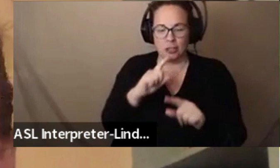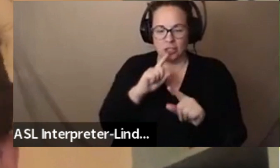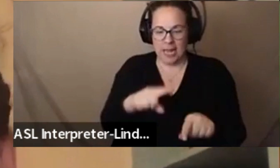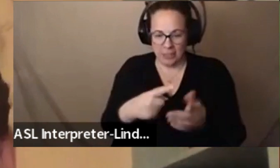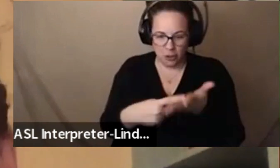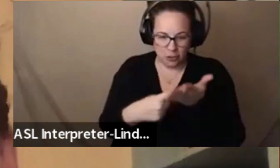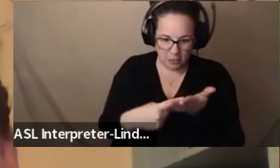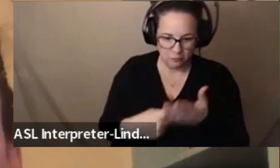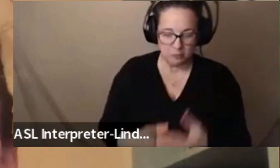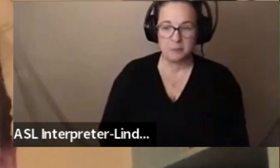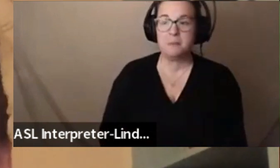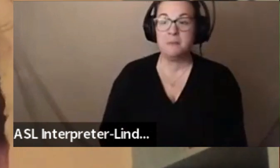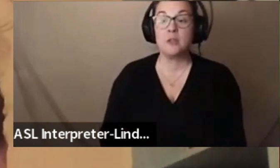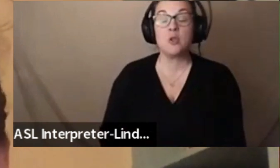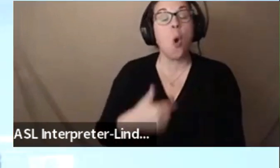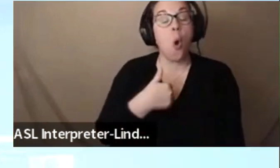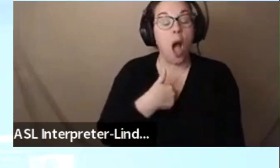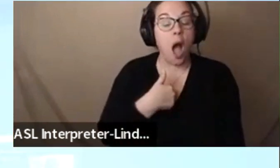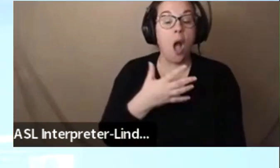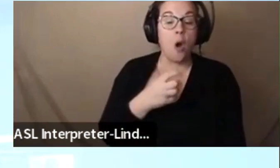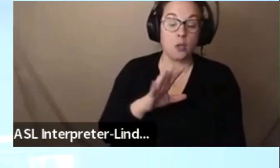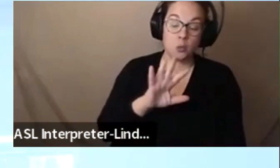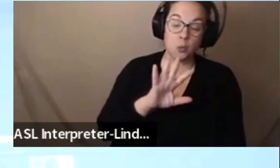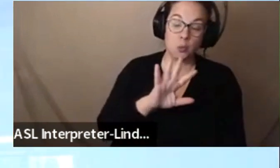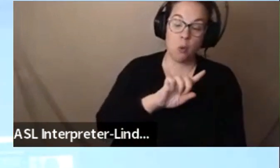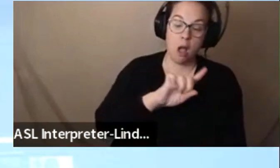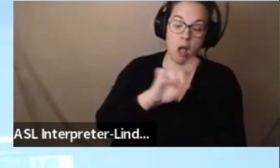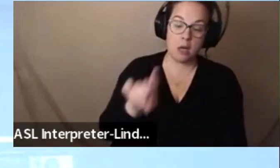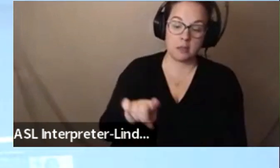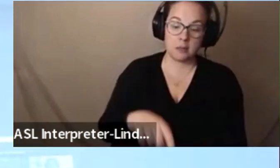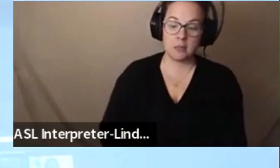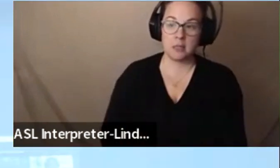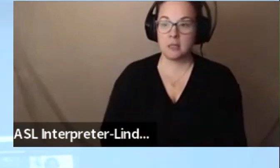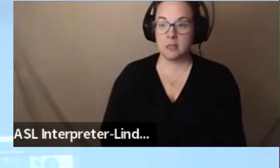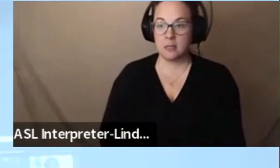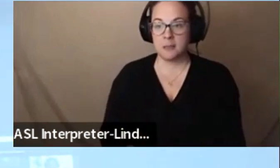just had with the previous question, because I wanted to ask about